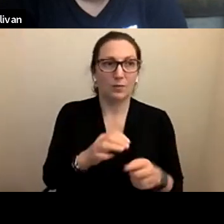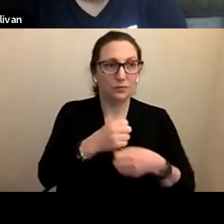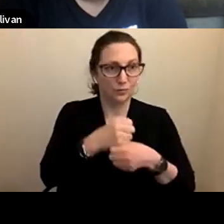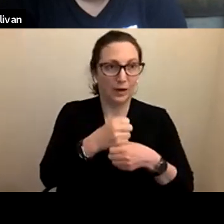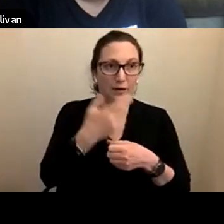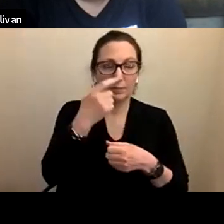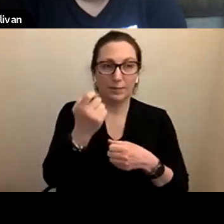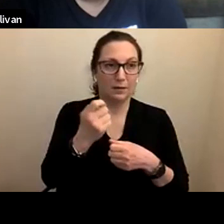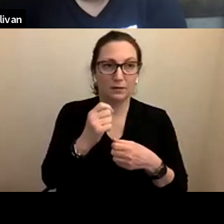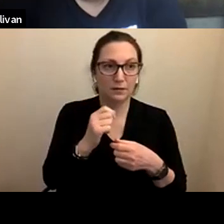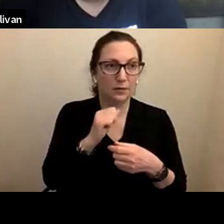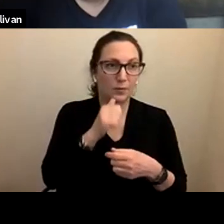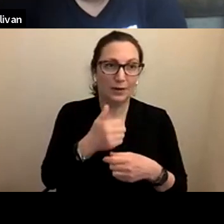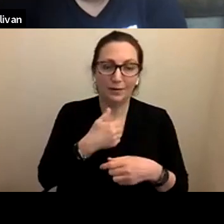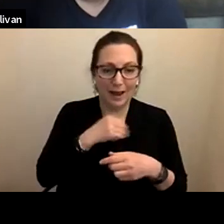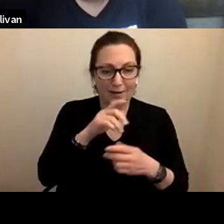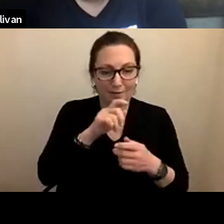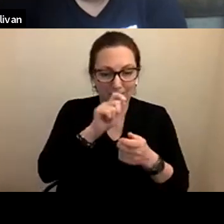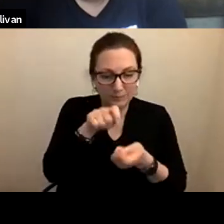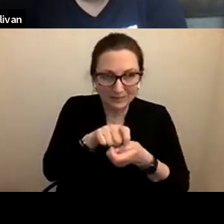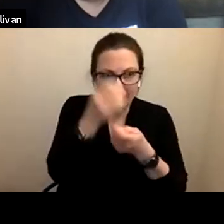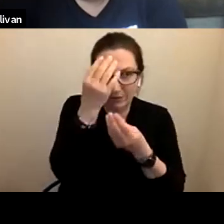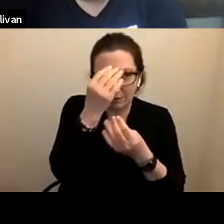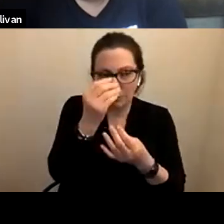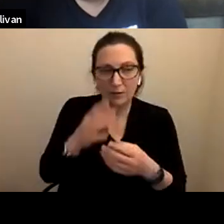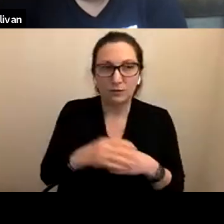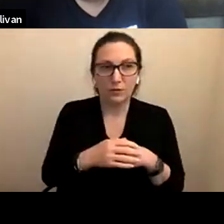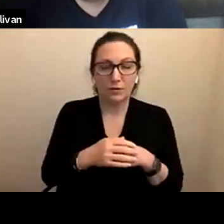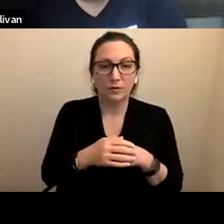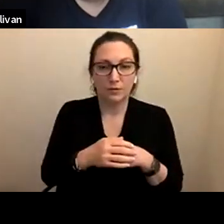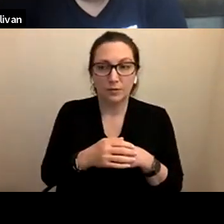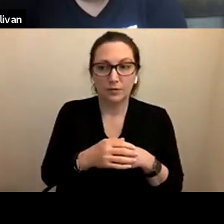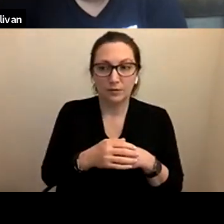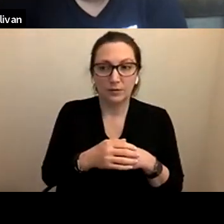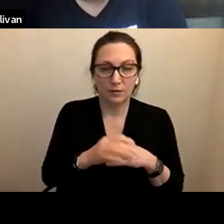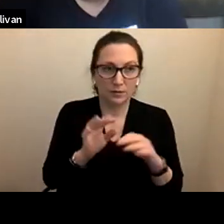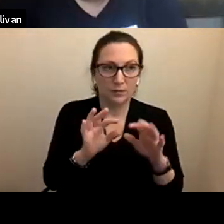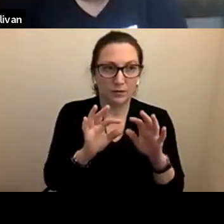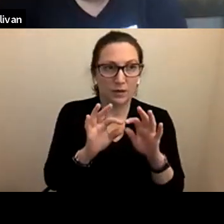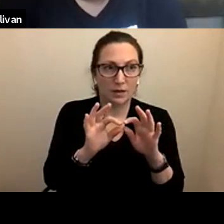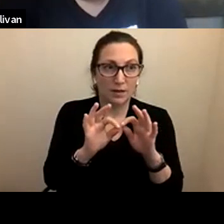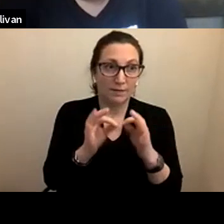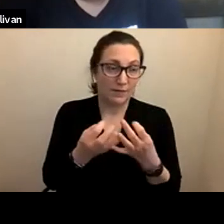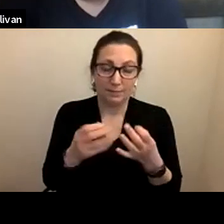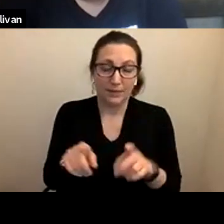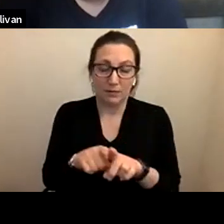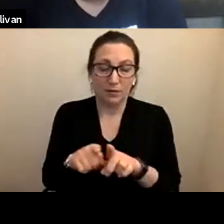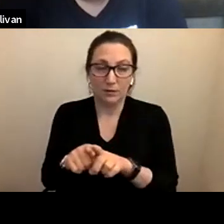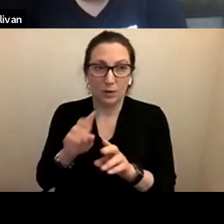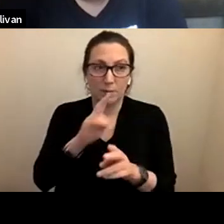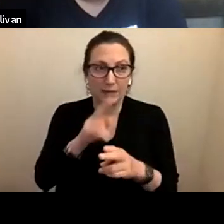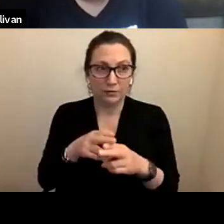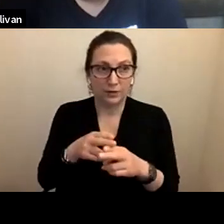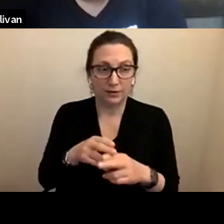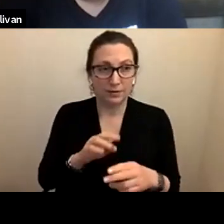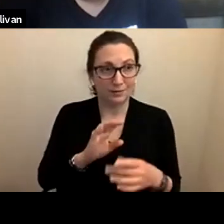of specific information that I think families have also voiced, even just on grades,